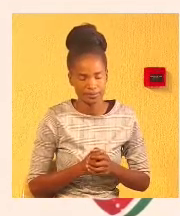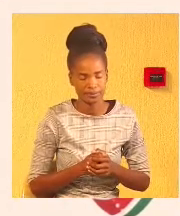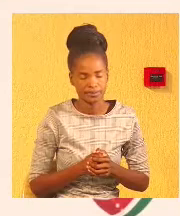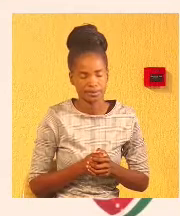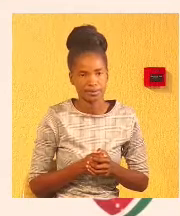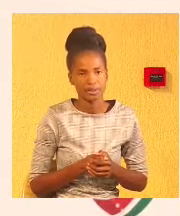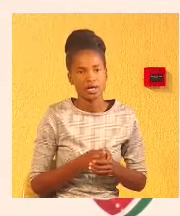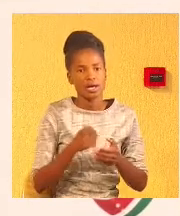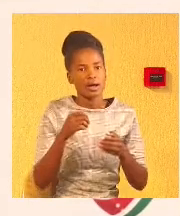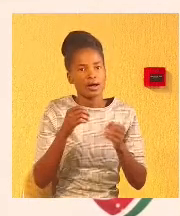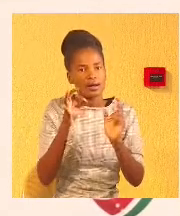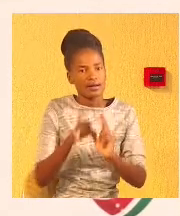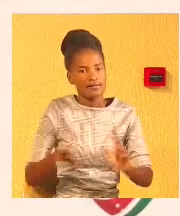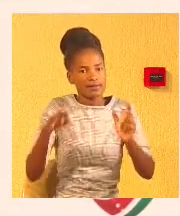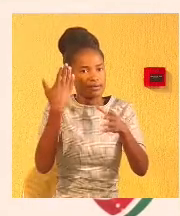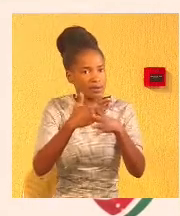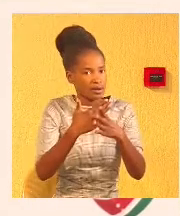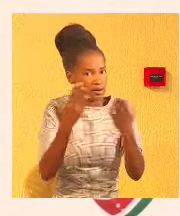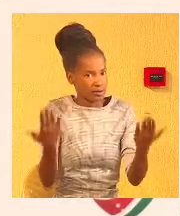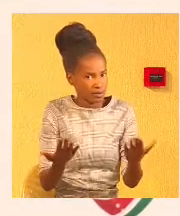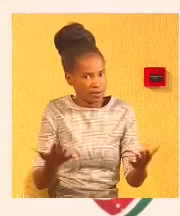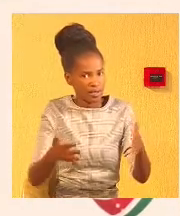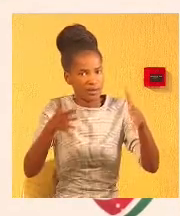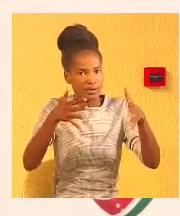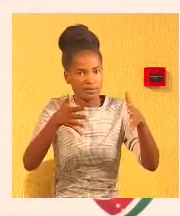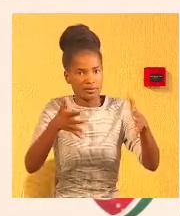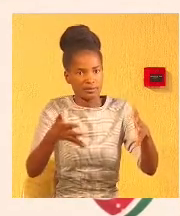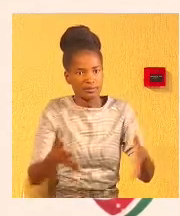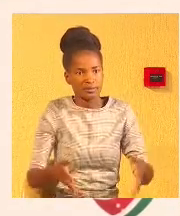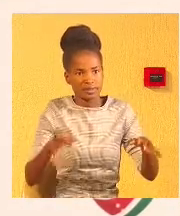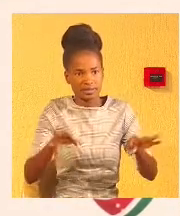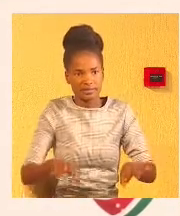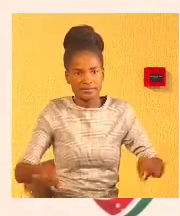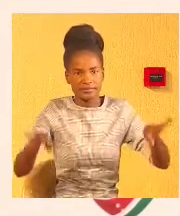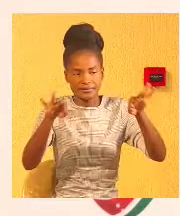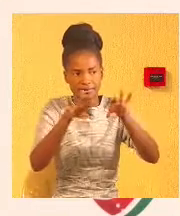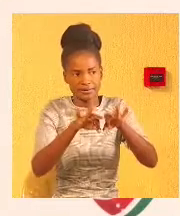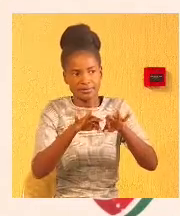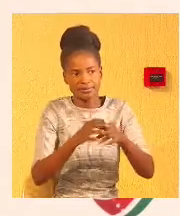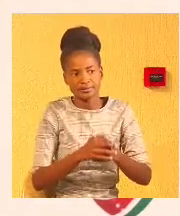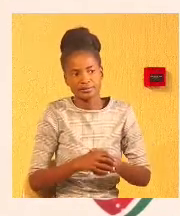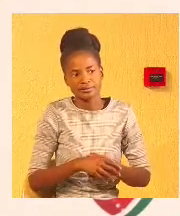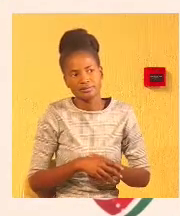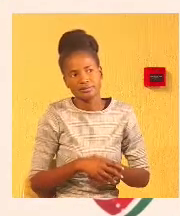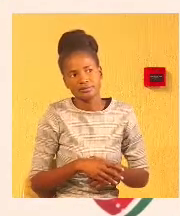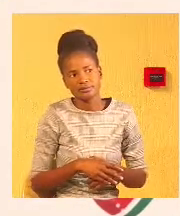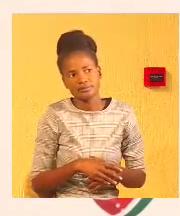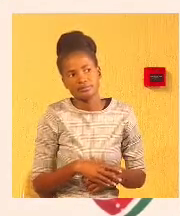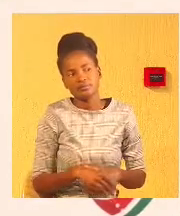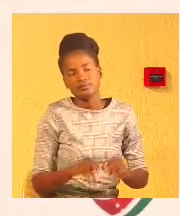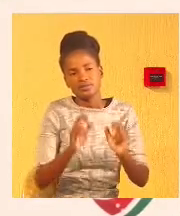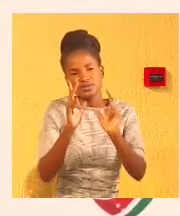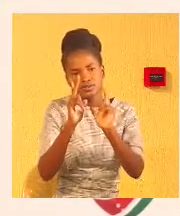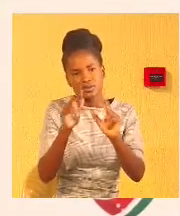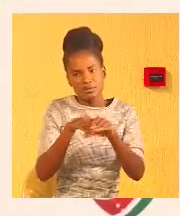doing their business in the communal areas, that's on communal land. So it's quite a large